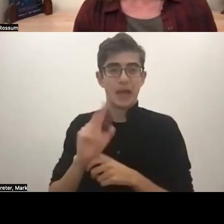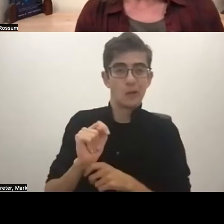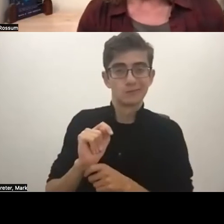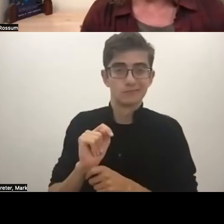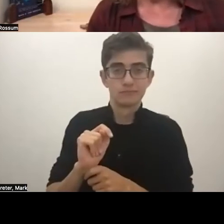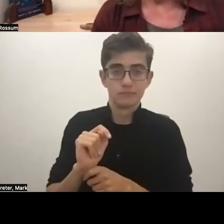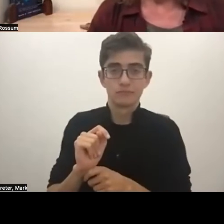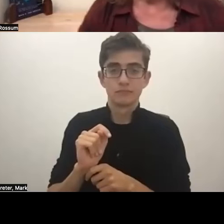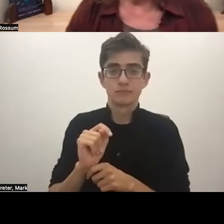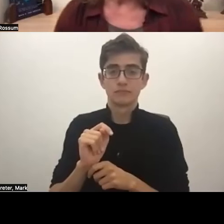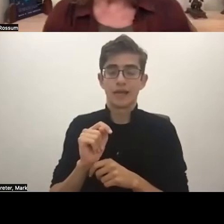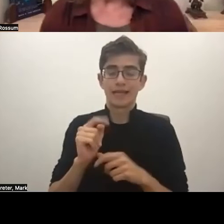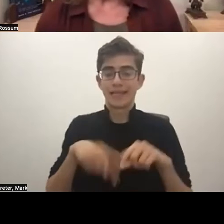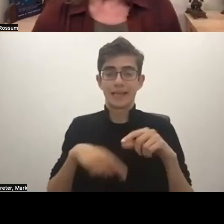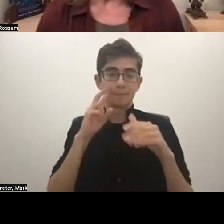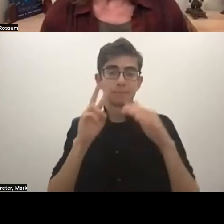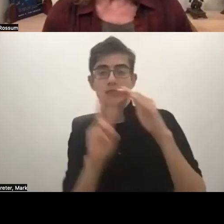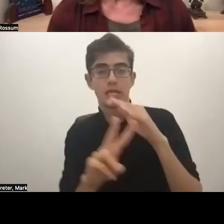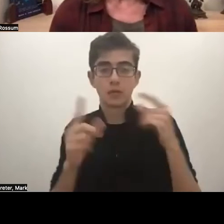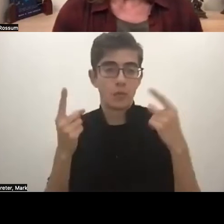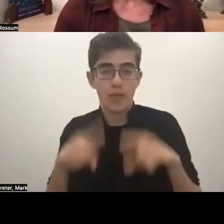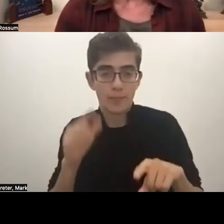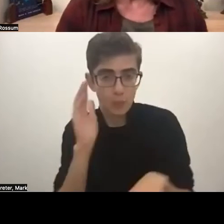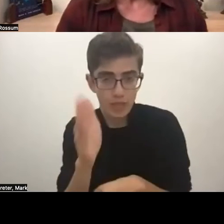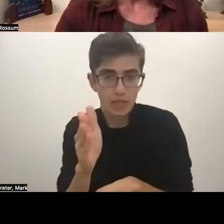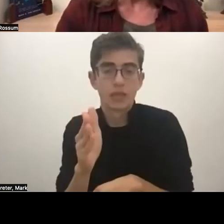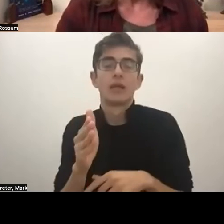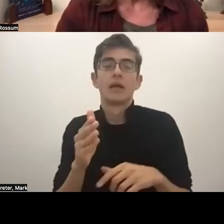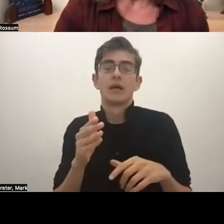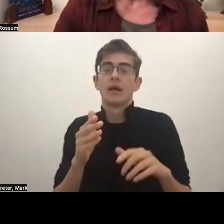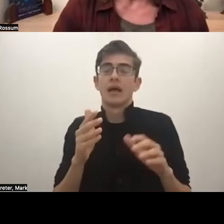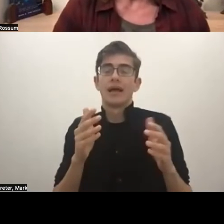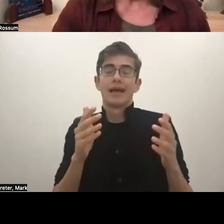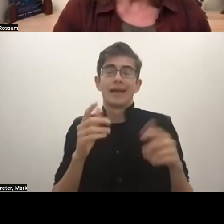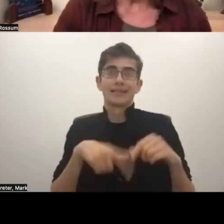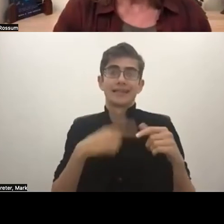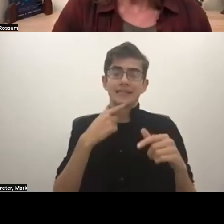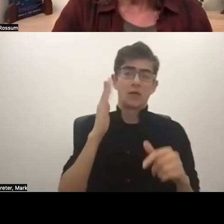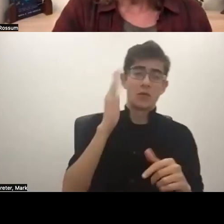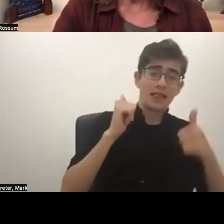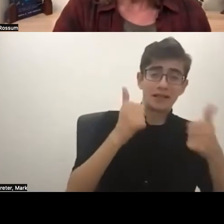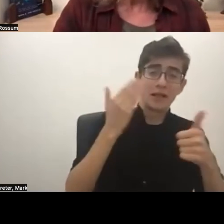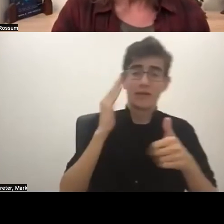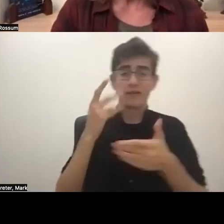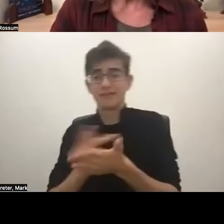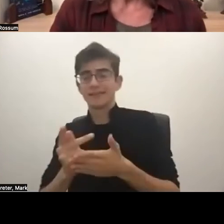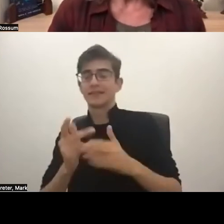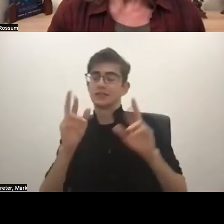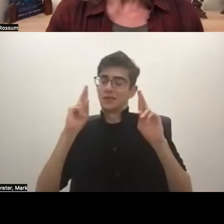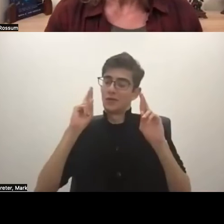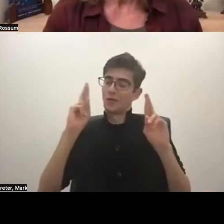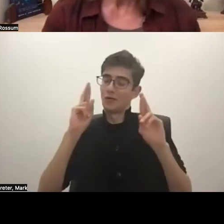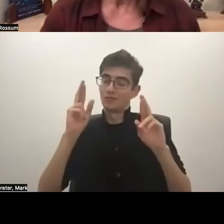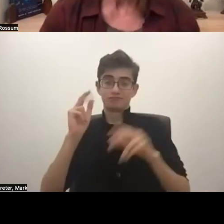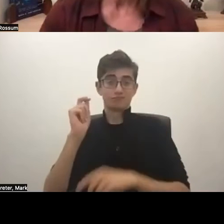what may happen here. I am just hopeful for a really powerful, good outcome, and that the justices see the wisdom